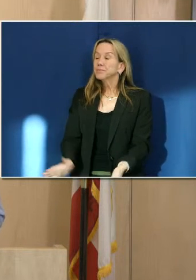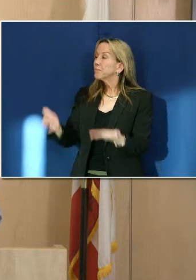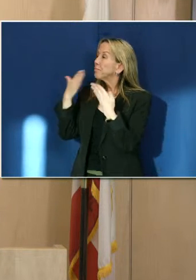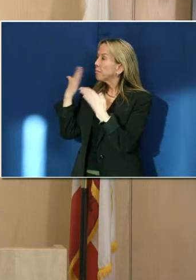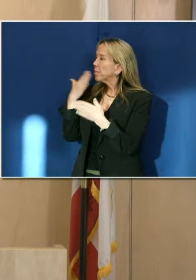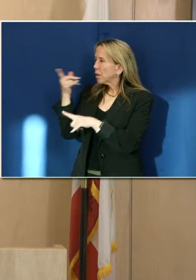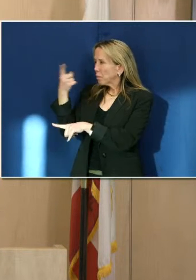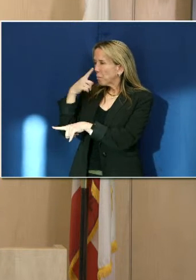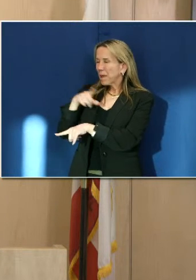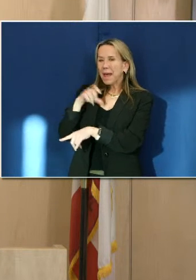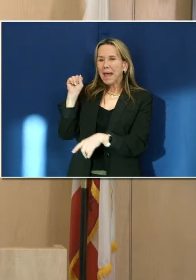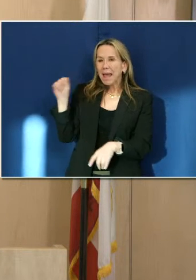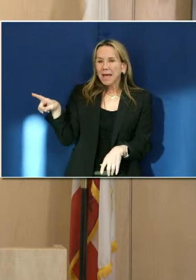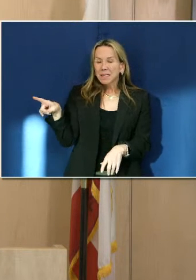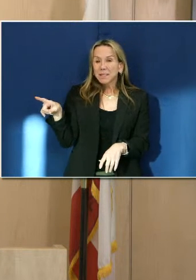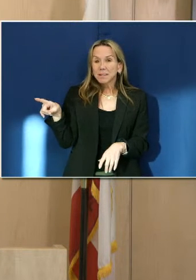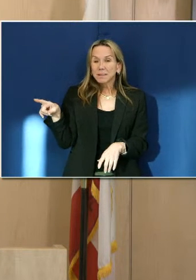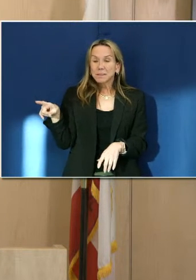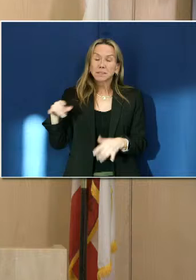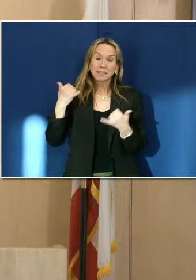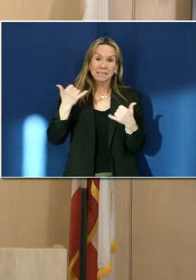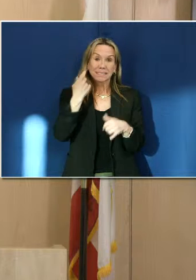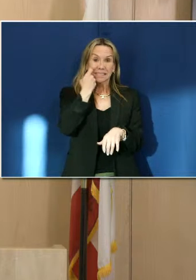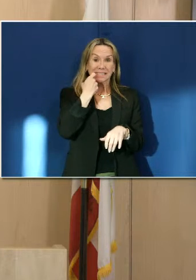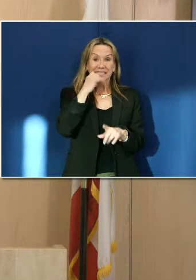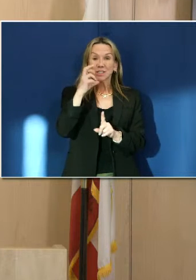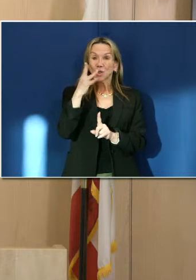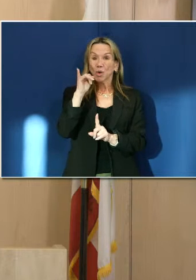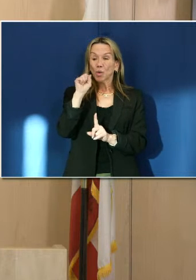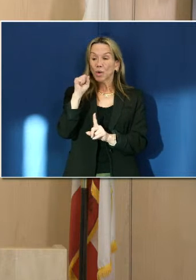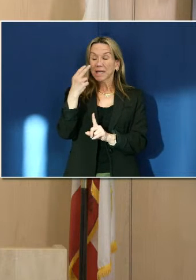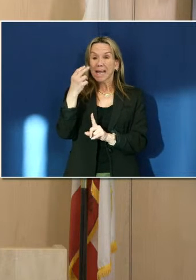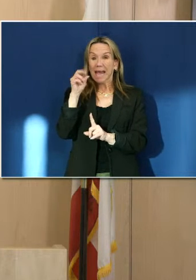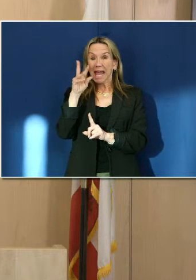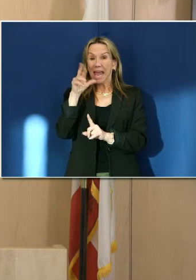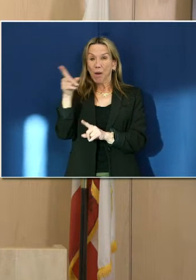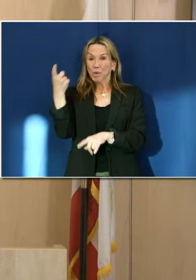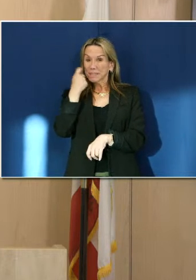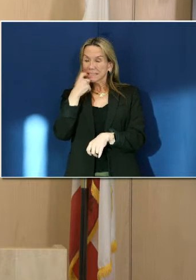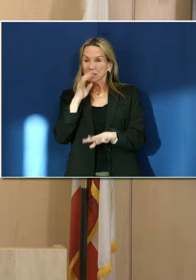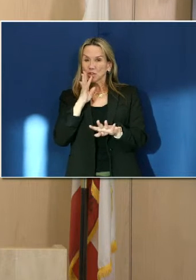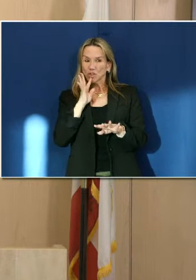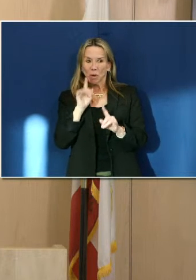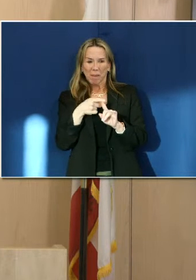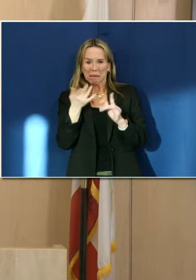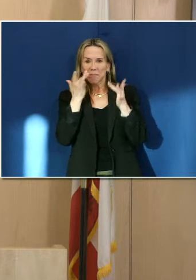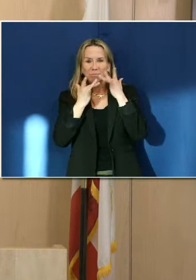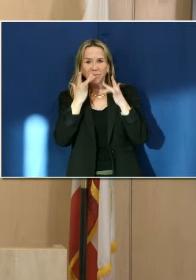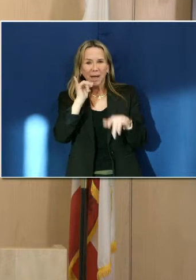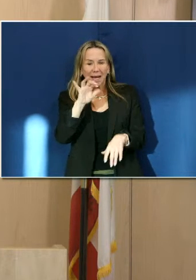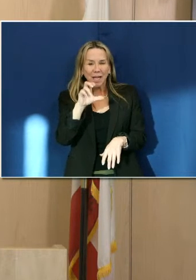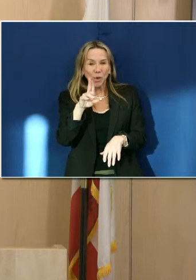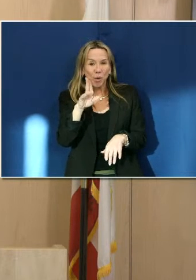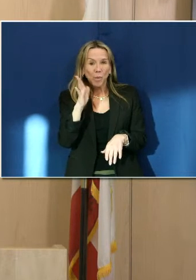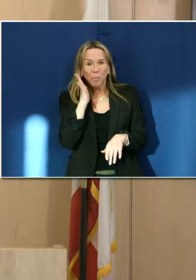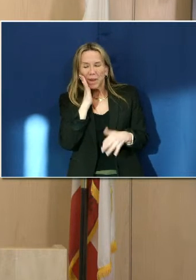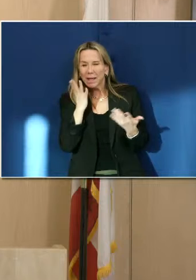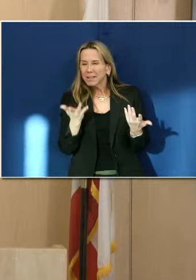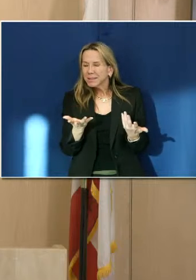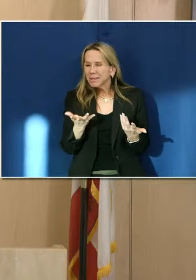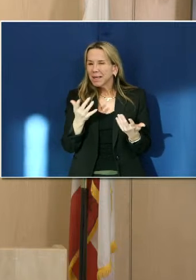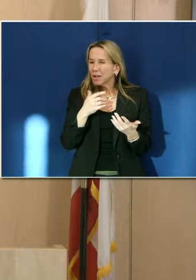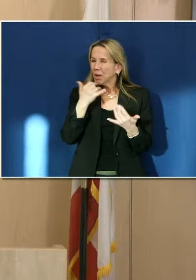if I could, given the stark warning that we heard from Chris Howard about the number of ICU beds that are available, why aren't we seeing any